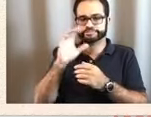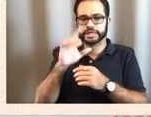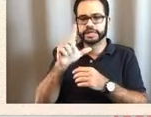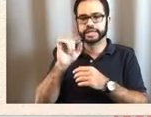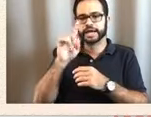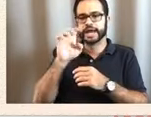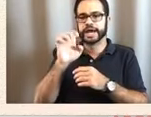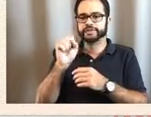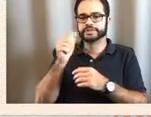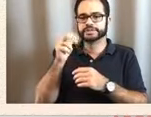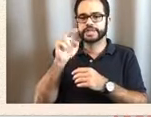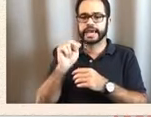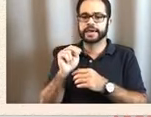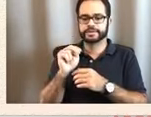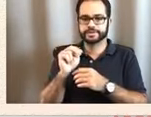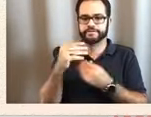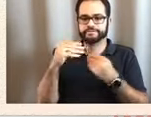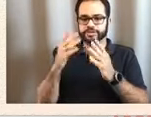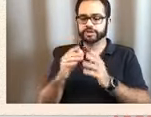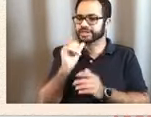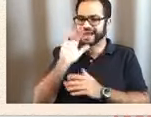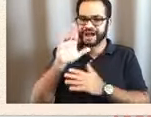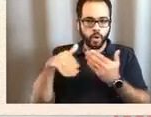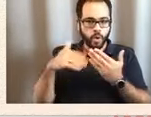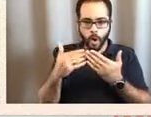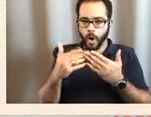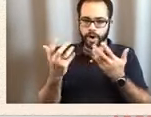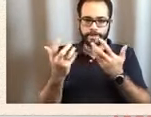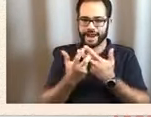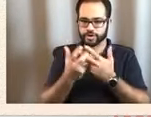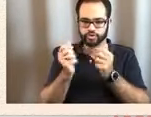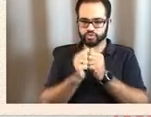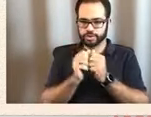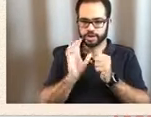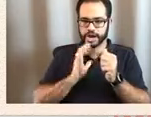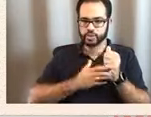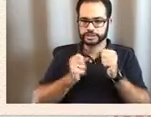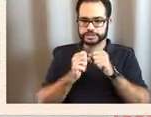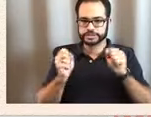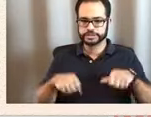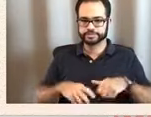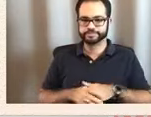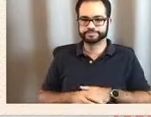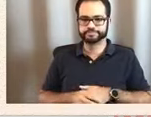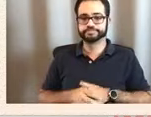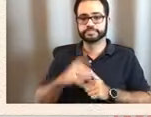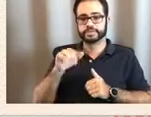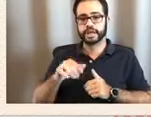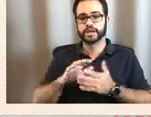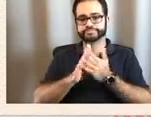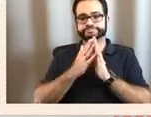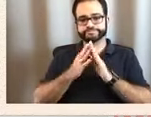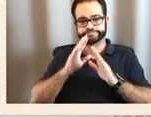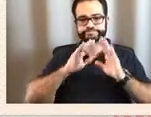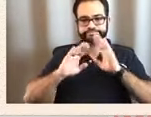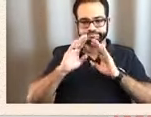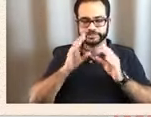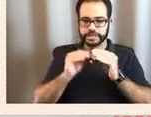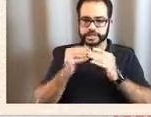Not all live scan vendors are compatible with the clearinghouse. This creates frustration and is costly to